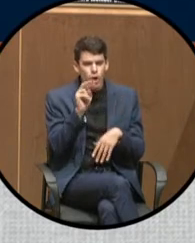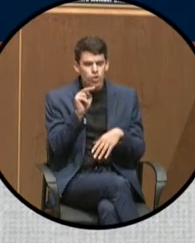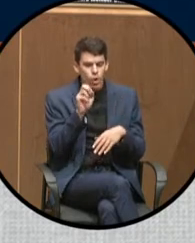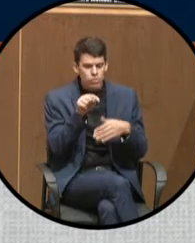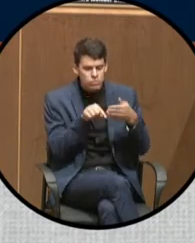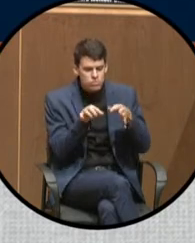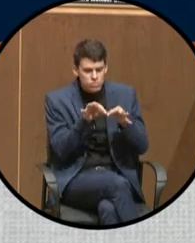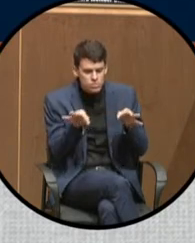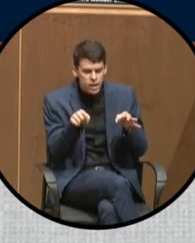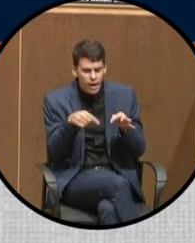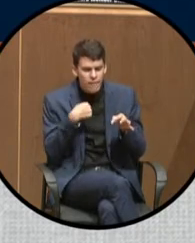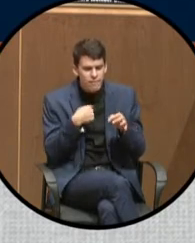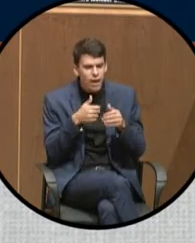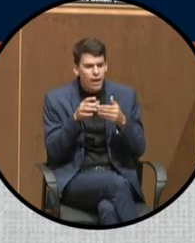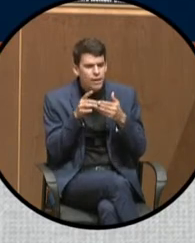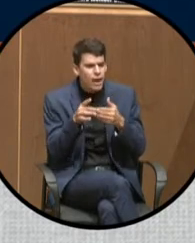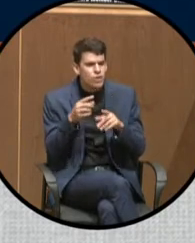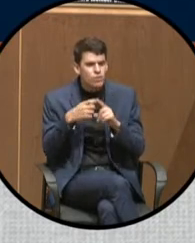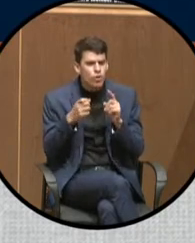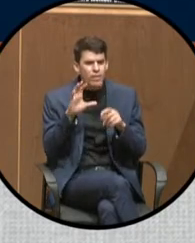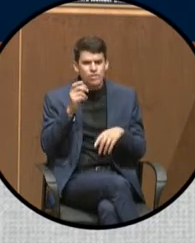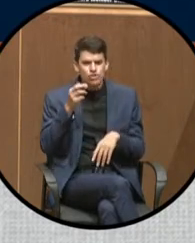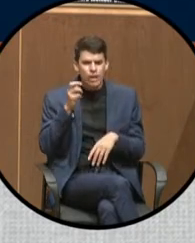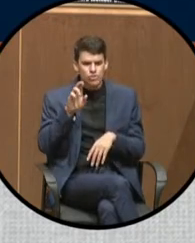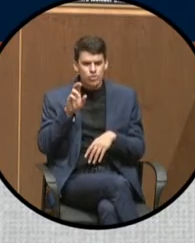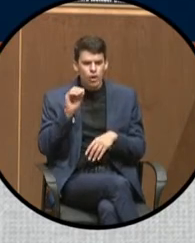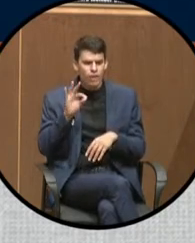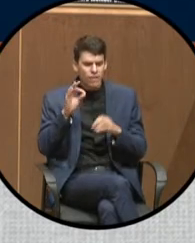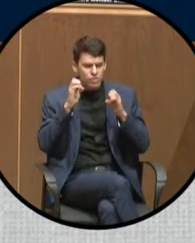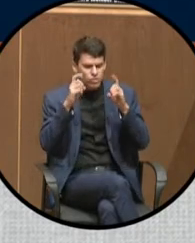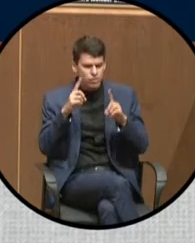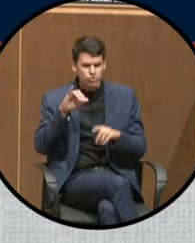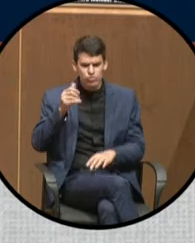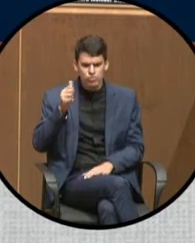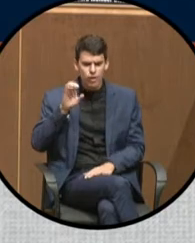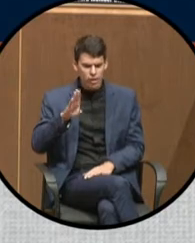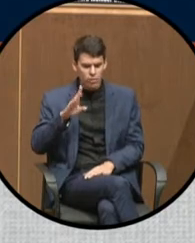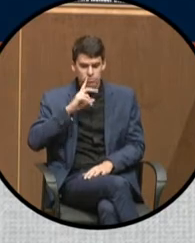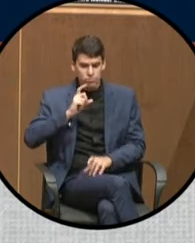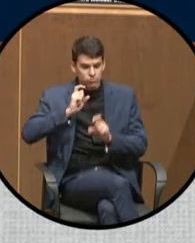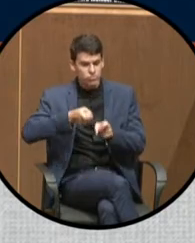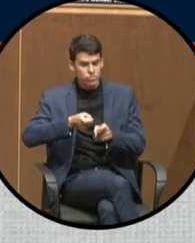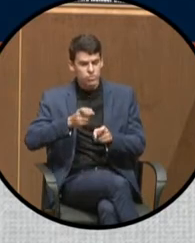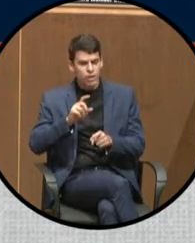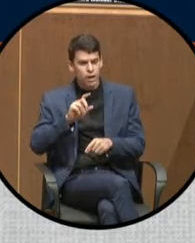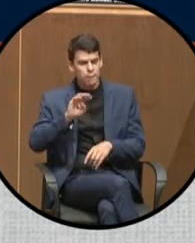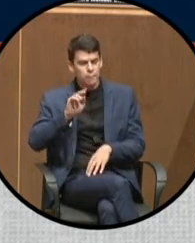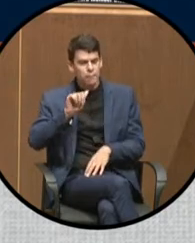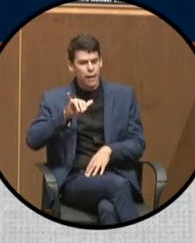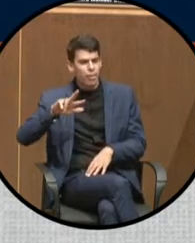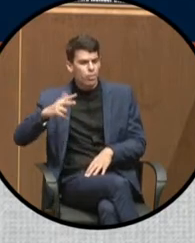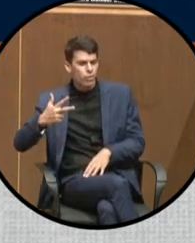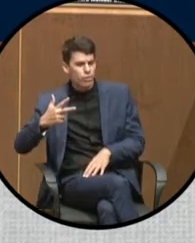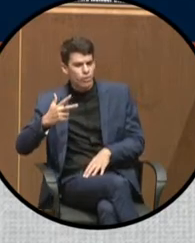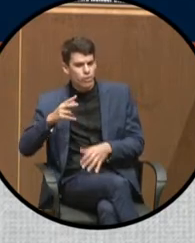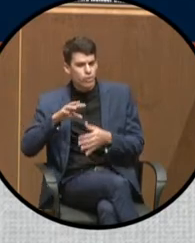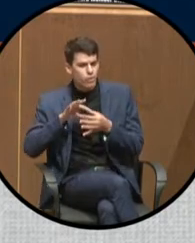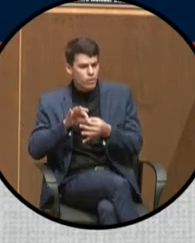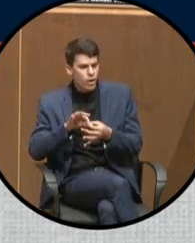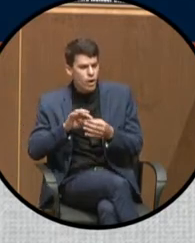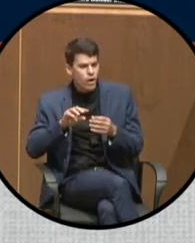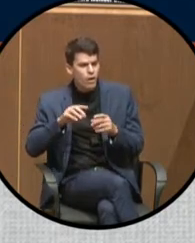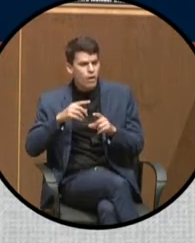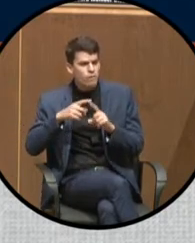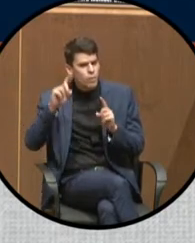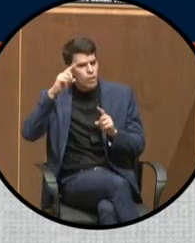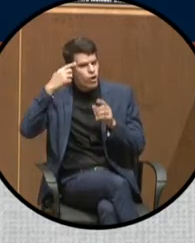a statement of guidance from Chancellor of Education, Jacob Oliva, issued on May 3rd regarding two of Governor DeSantis'